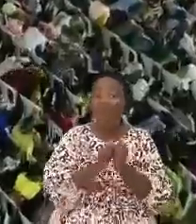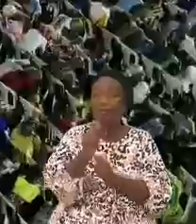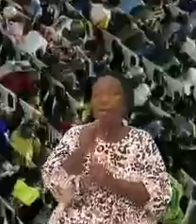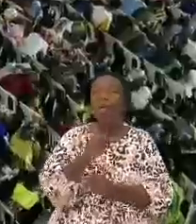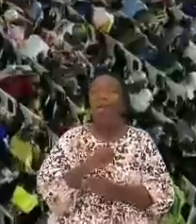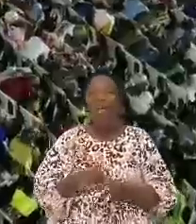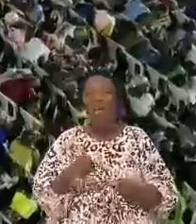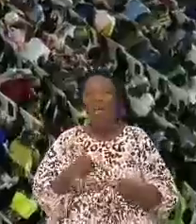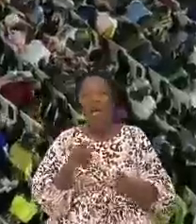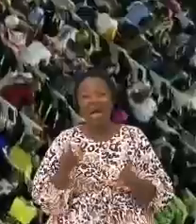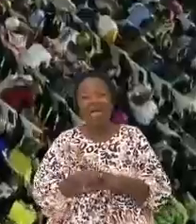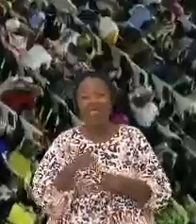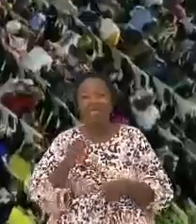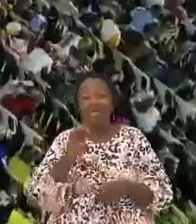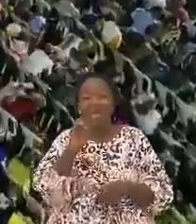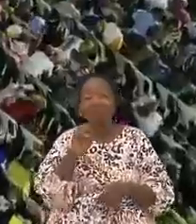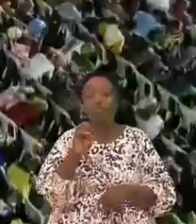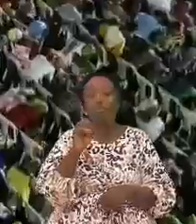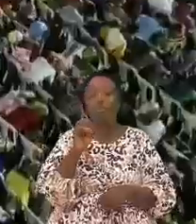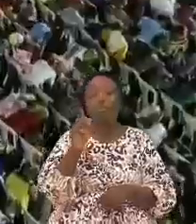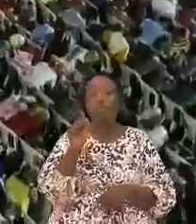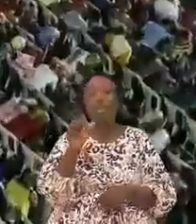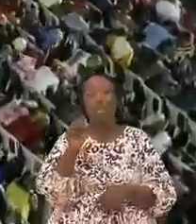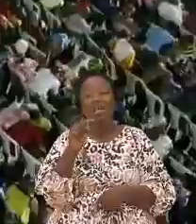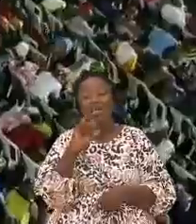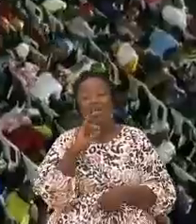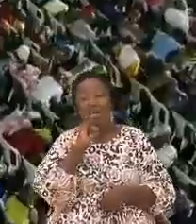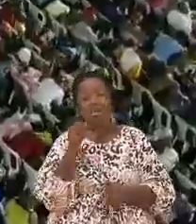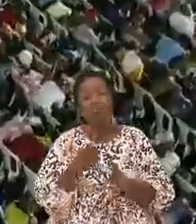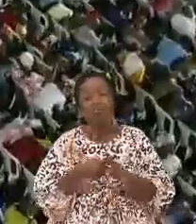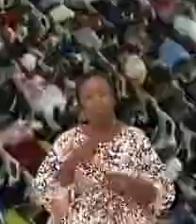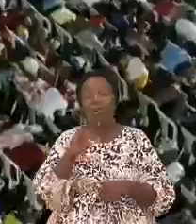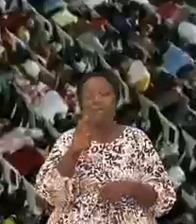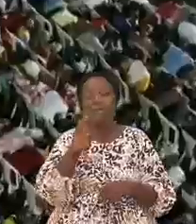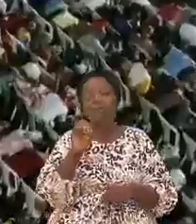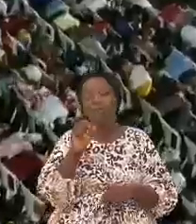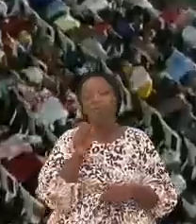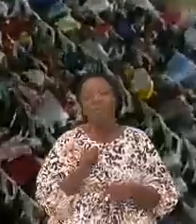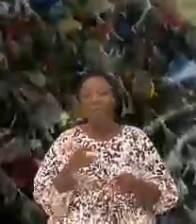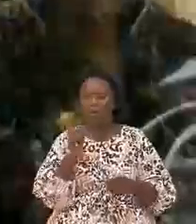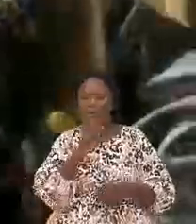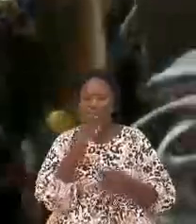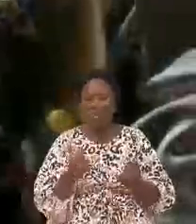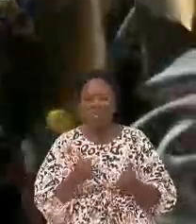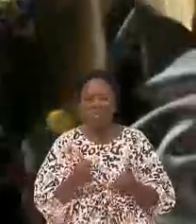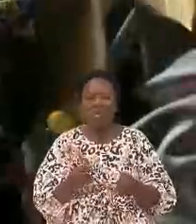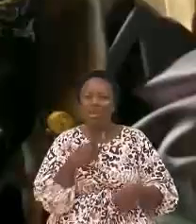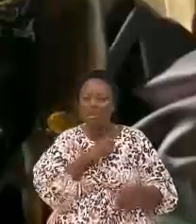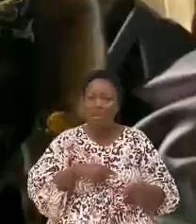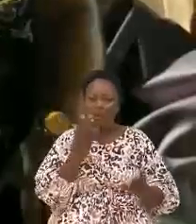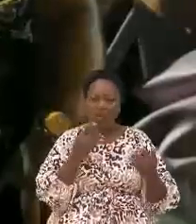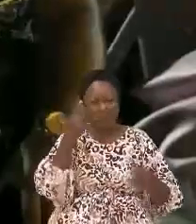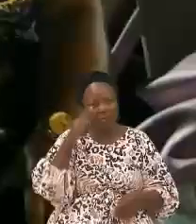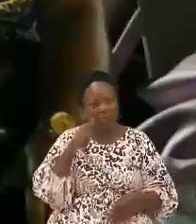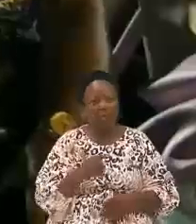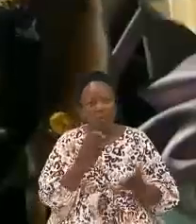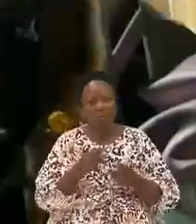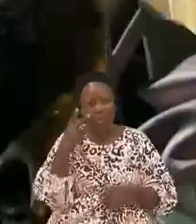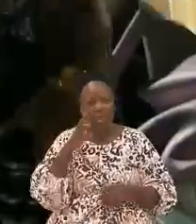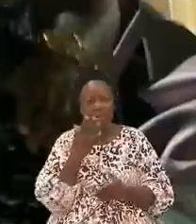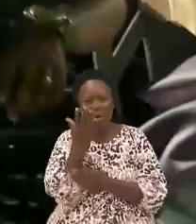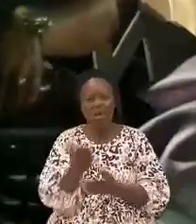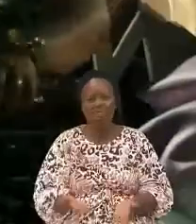your sin as far as the east is from the west. Where are you? Where are you? The Lord is waiting for you.